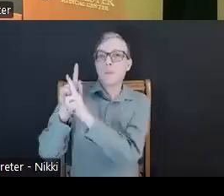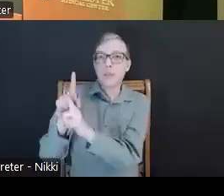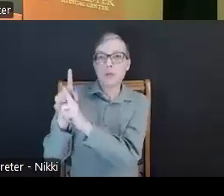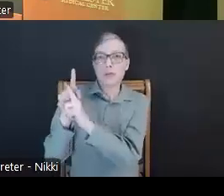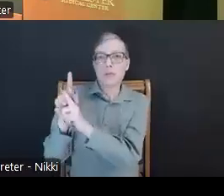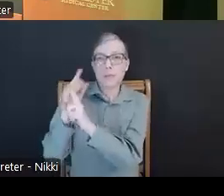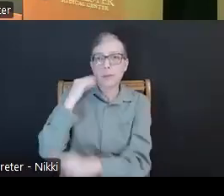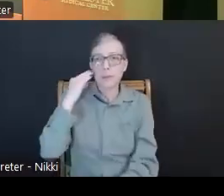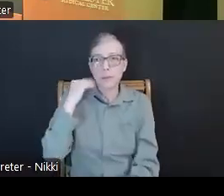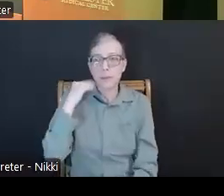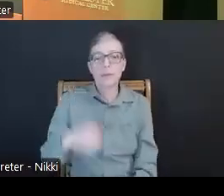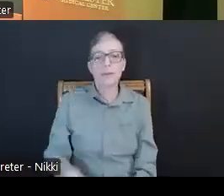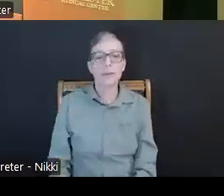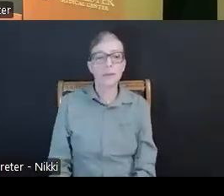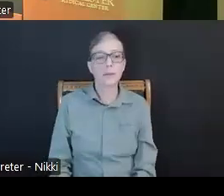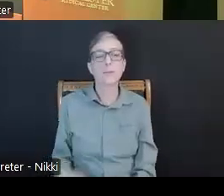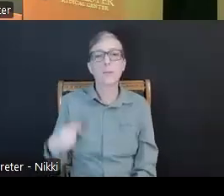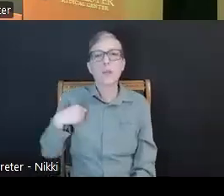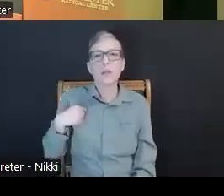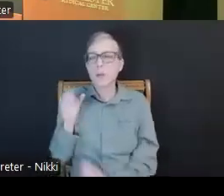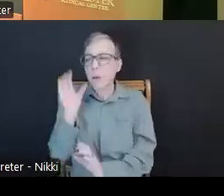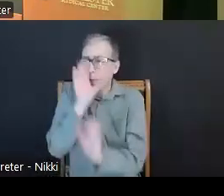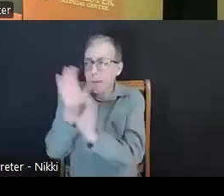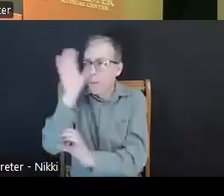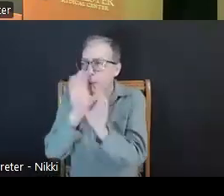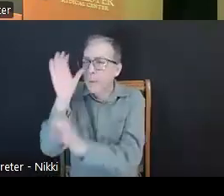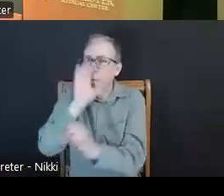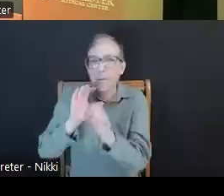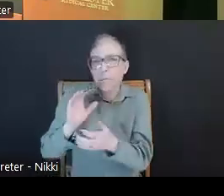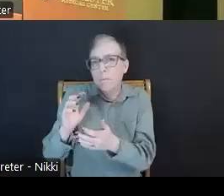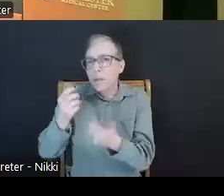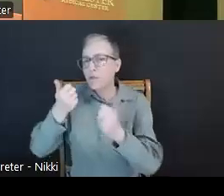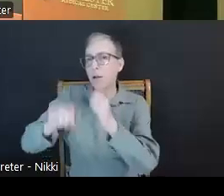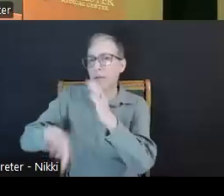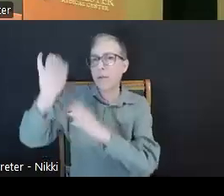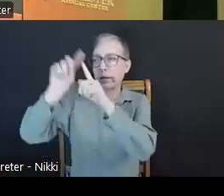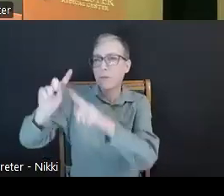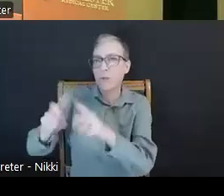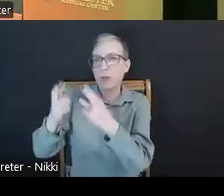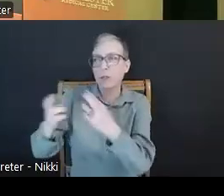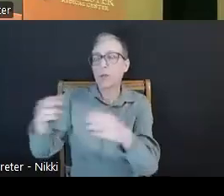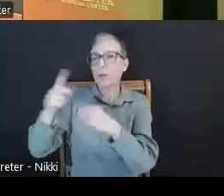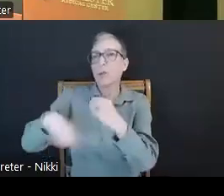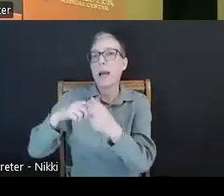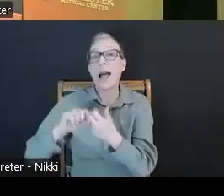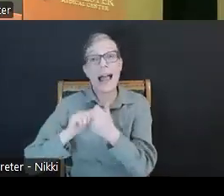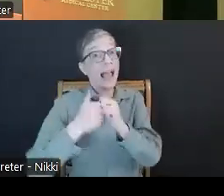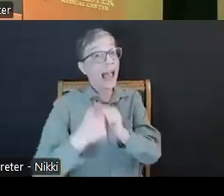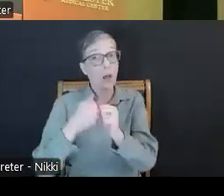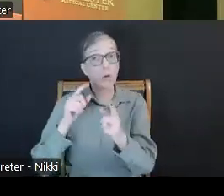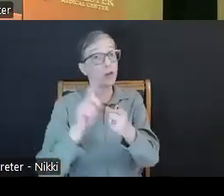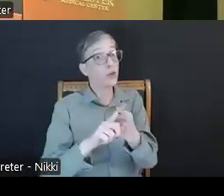various resources to see what kind of resources are out there in terms of how to provide mentorship. There's